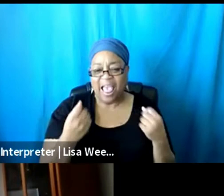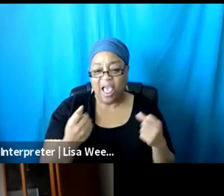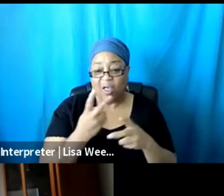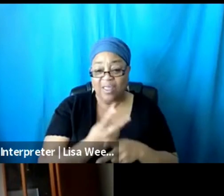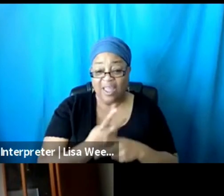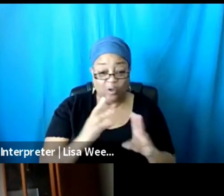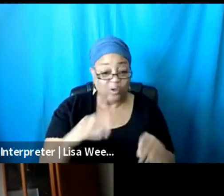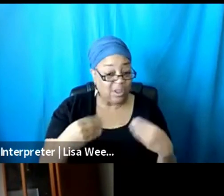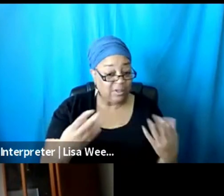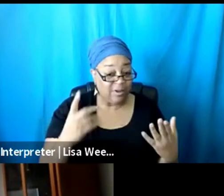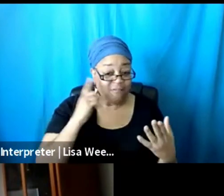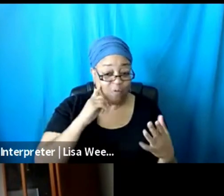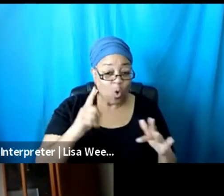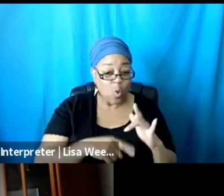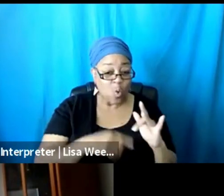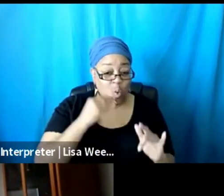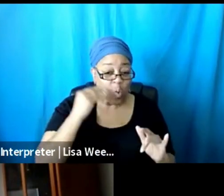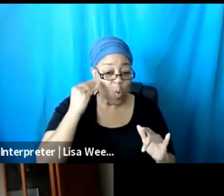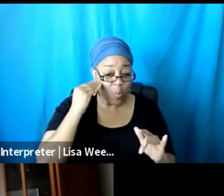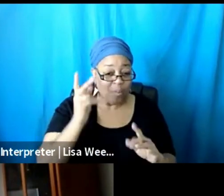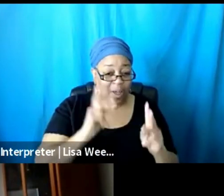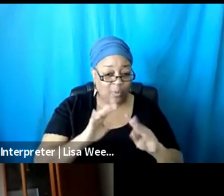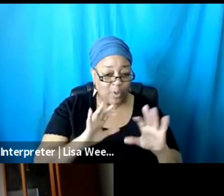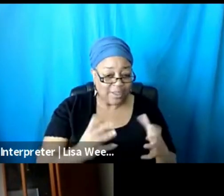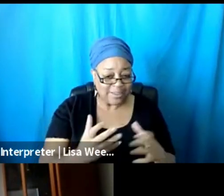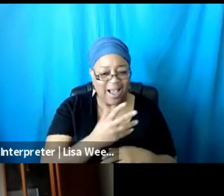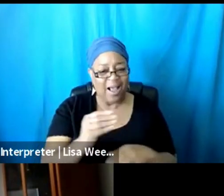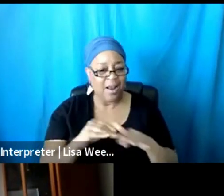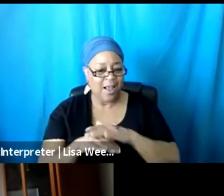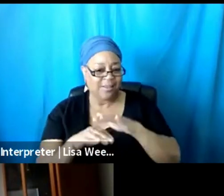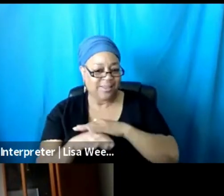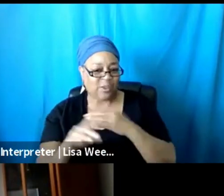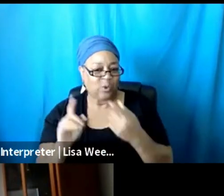populations, and access to